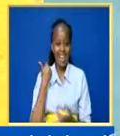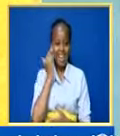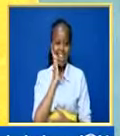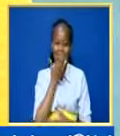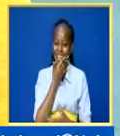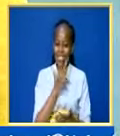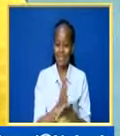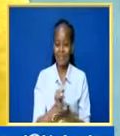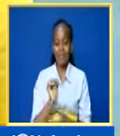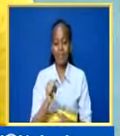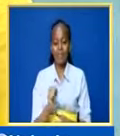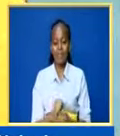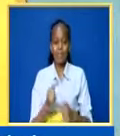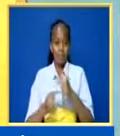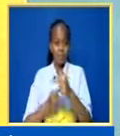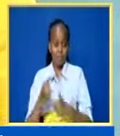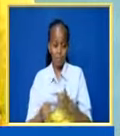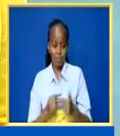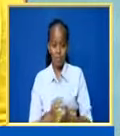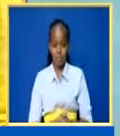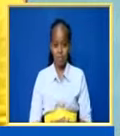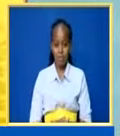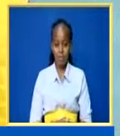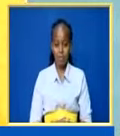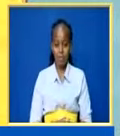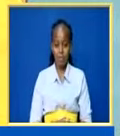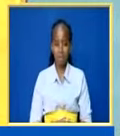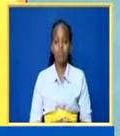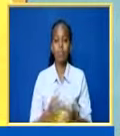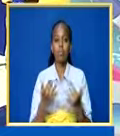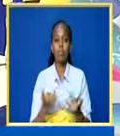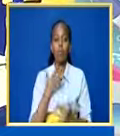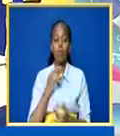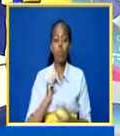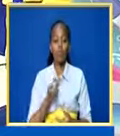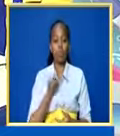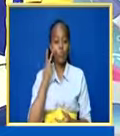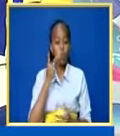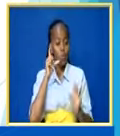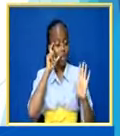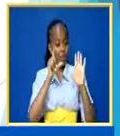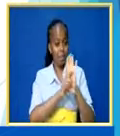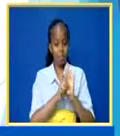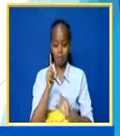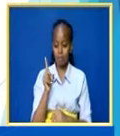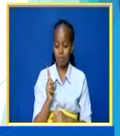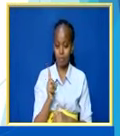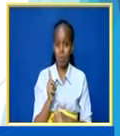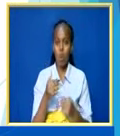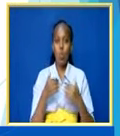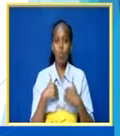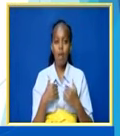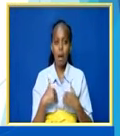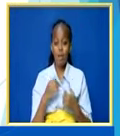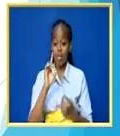They match. Okay. Let's move on. Uh-huh. So, I want us to look at these pictures. Mm-hmm. We have